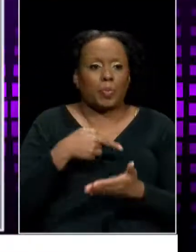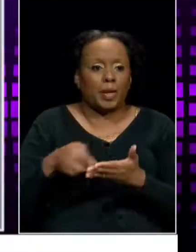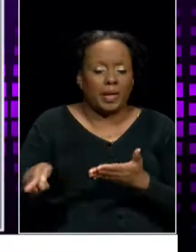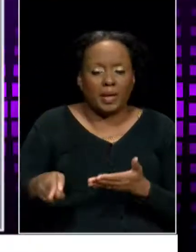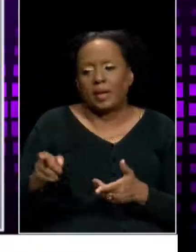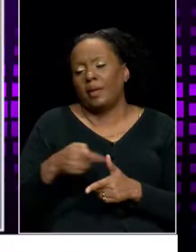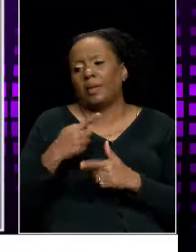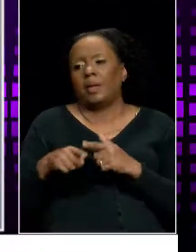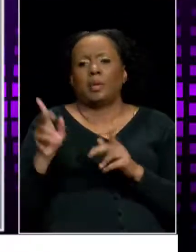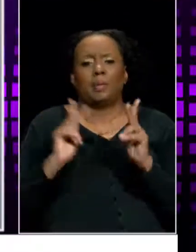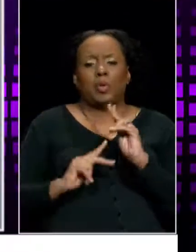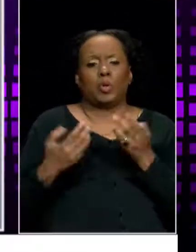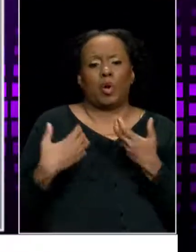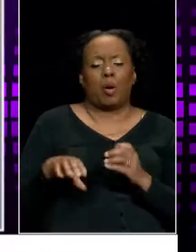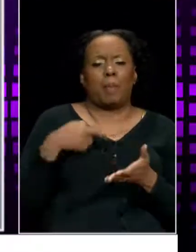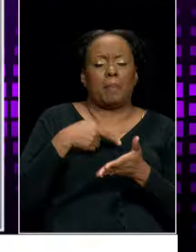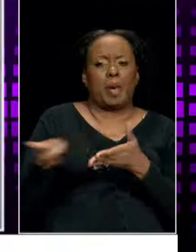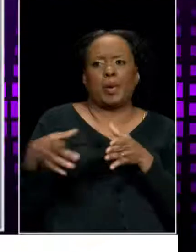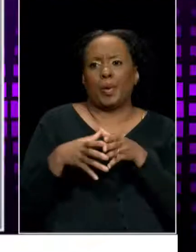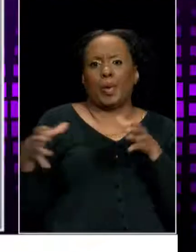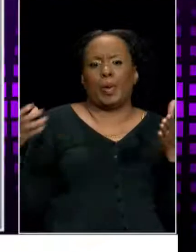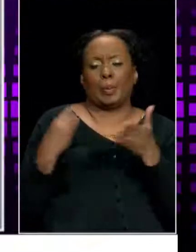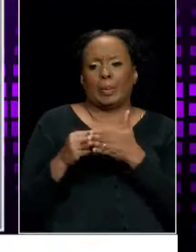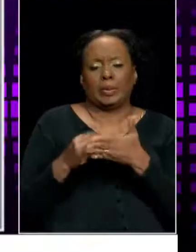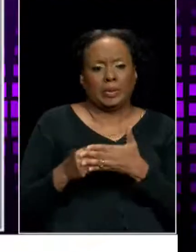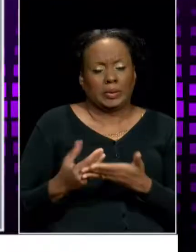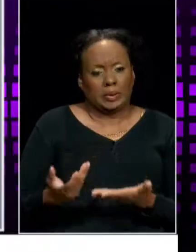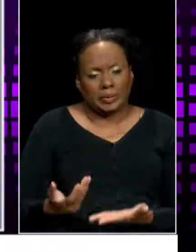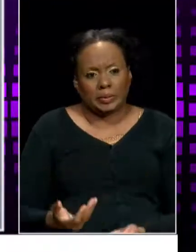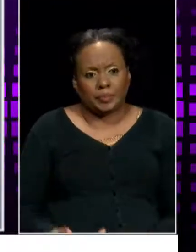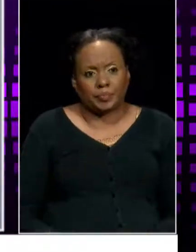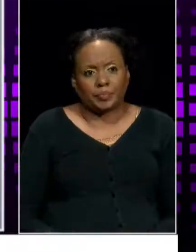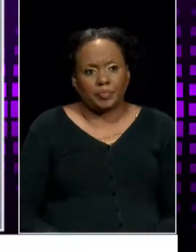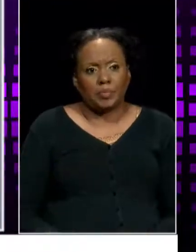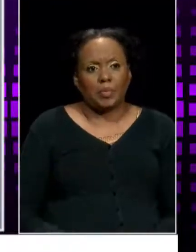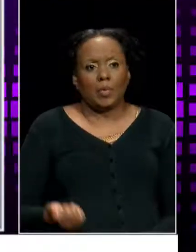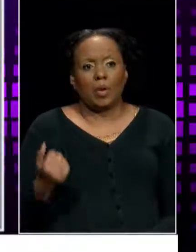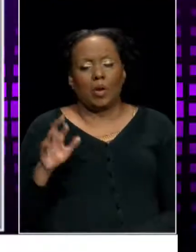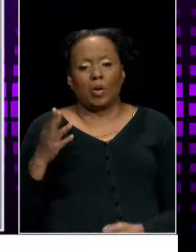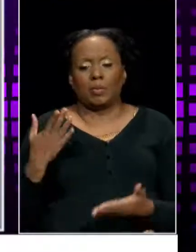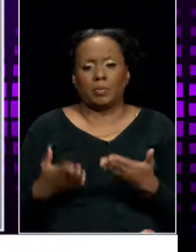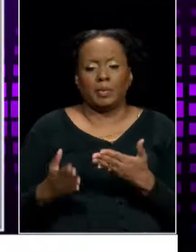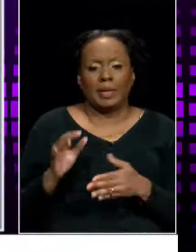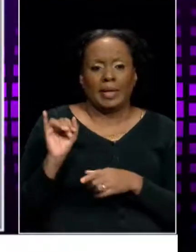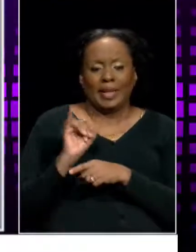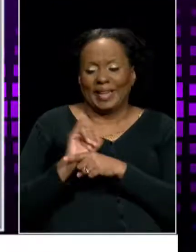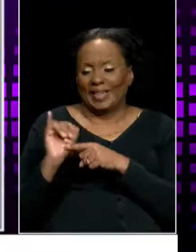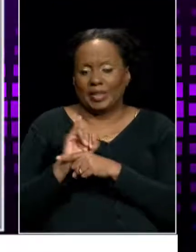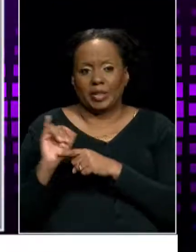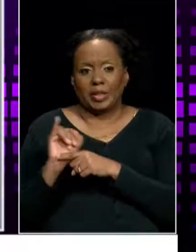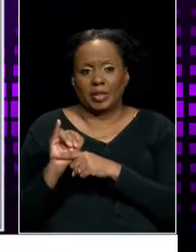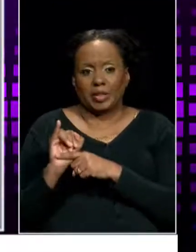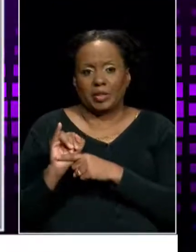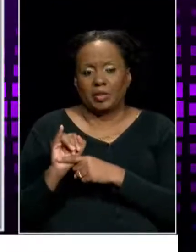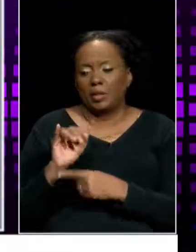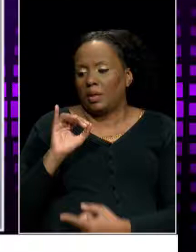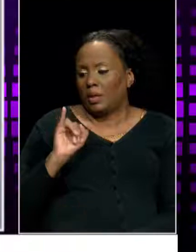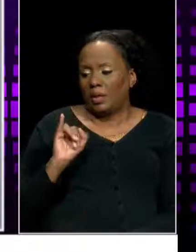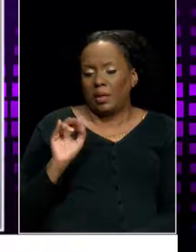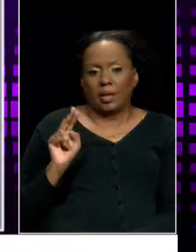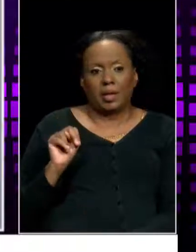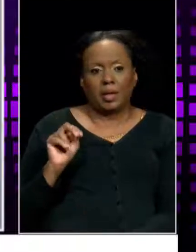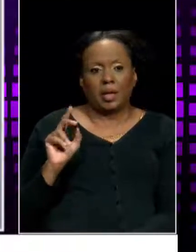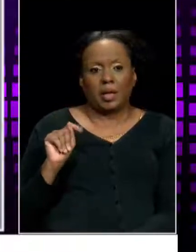underpay you, or then they want you to do as internship, and then you're not getting paid